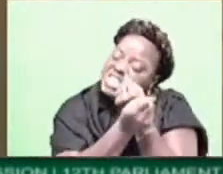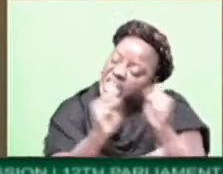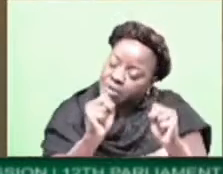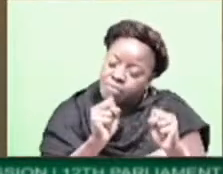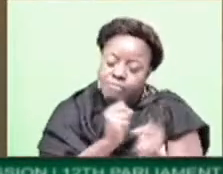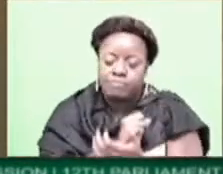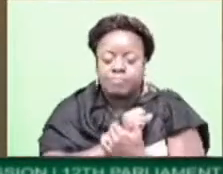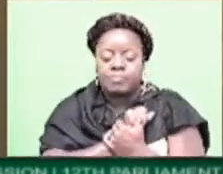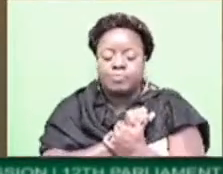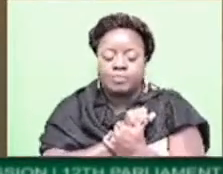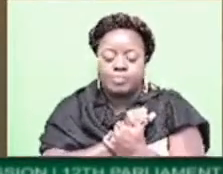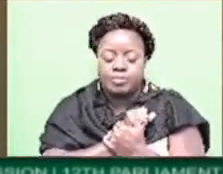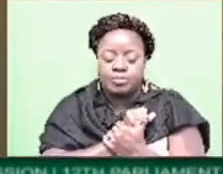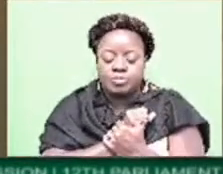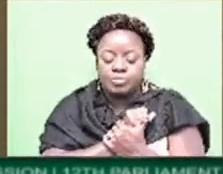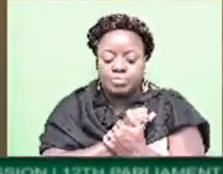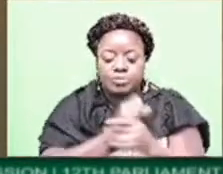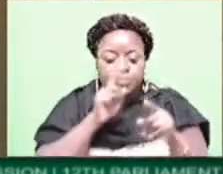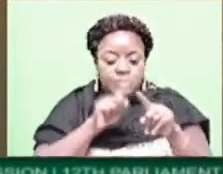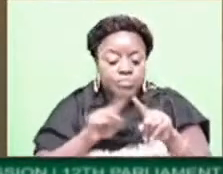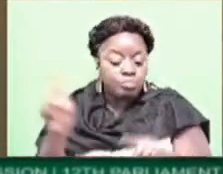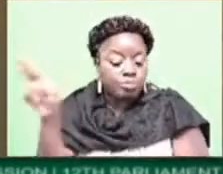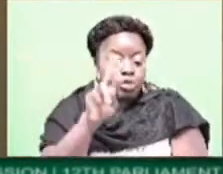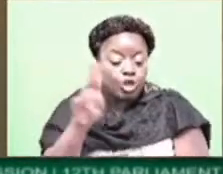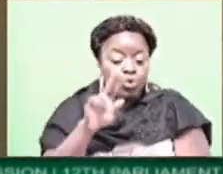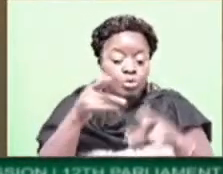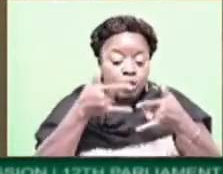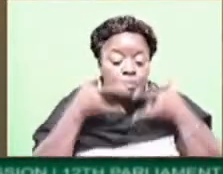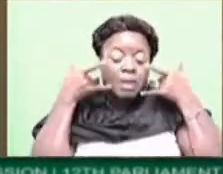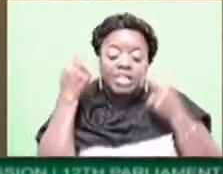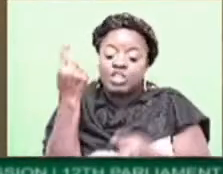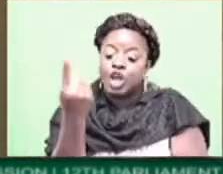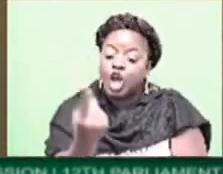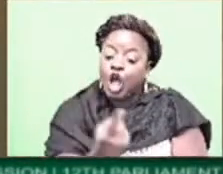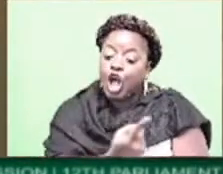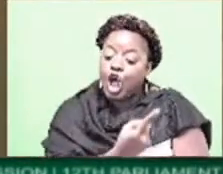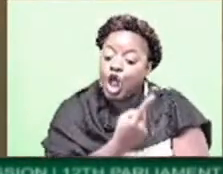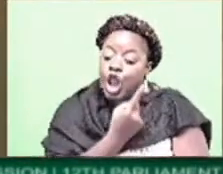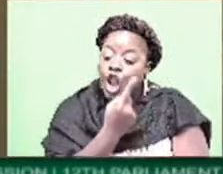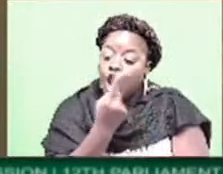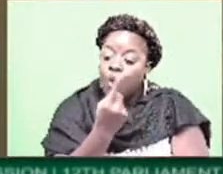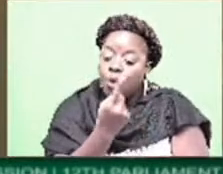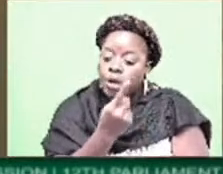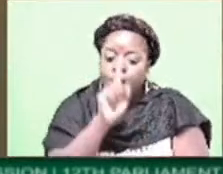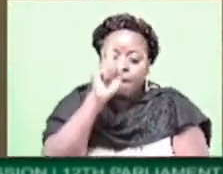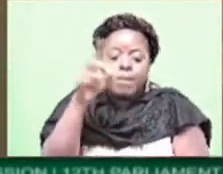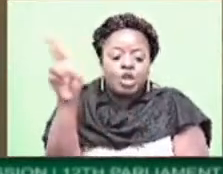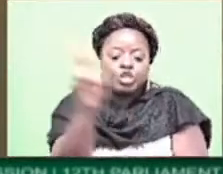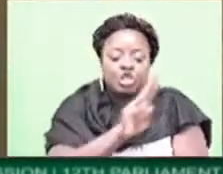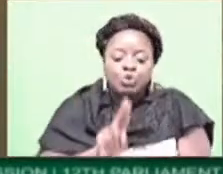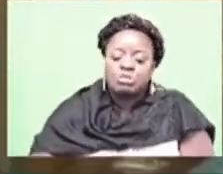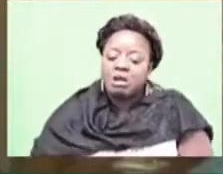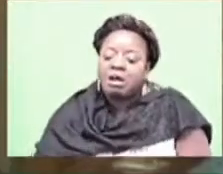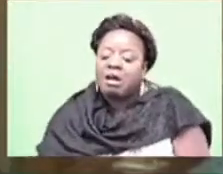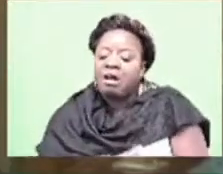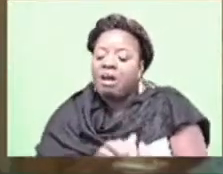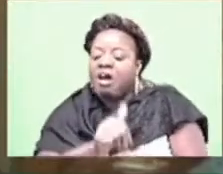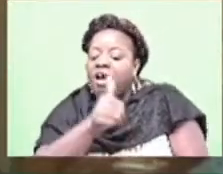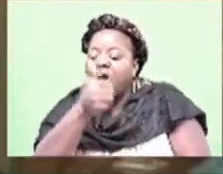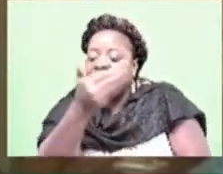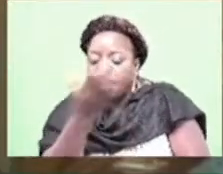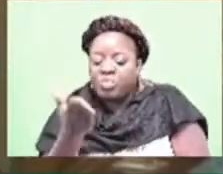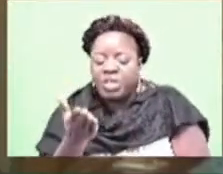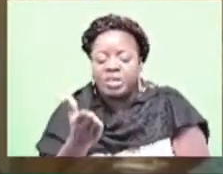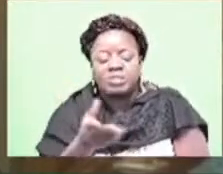But wearing masks alone have to be taken in the context of other public health measures, such as